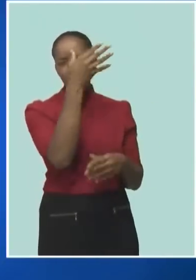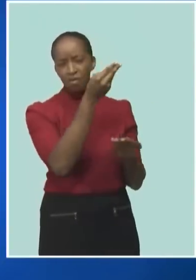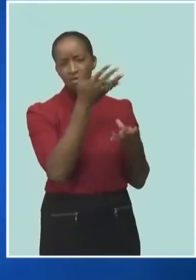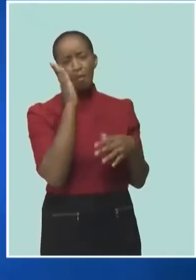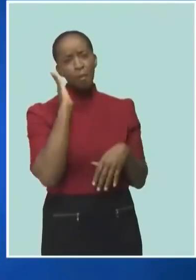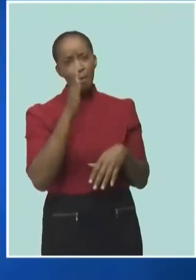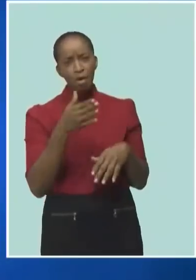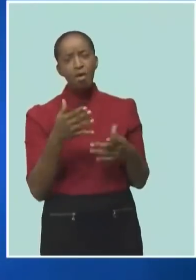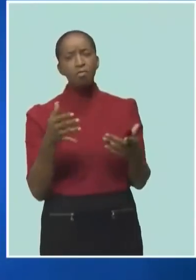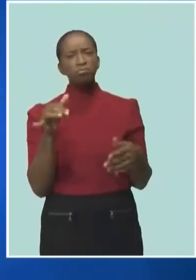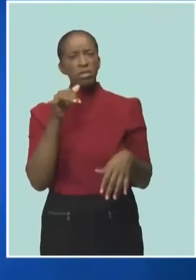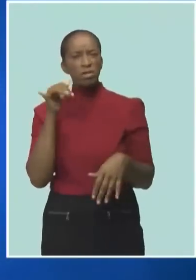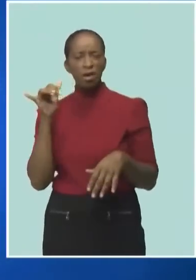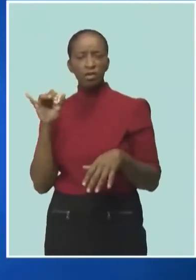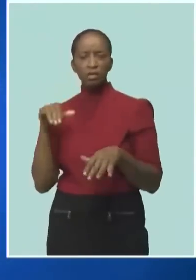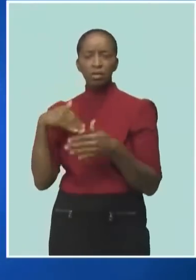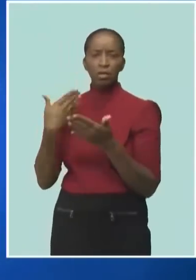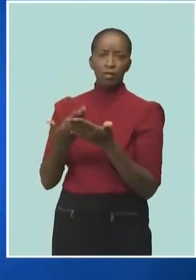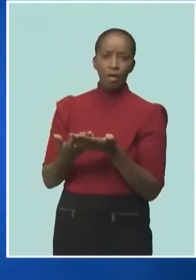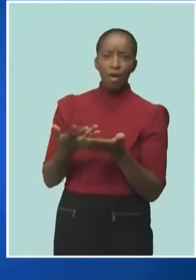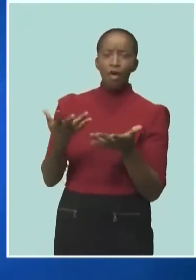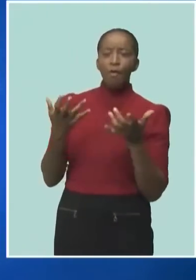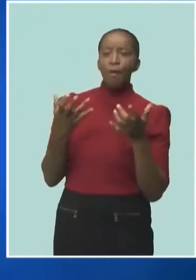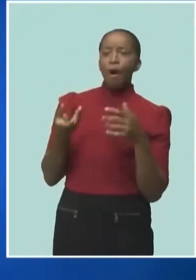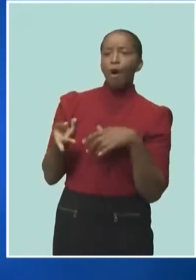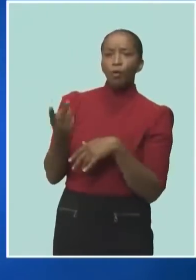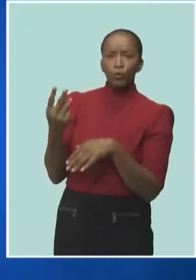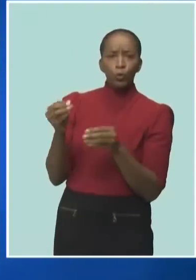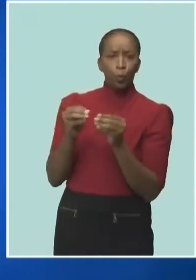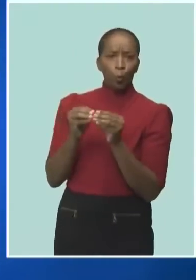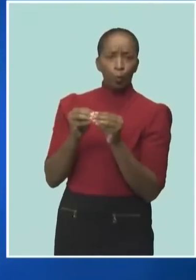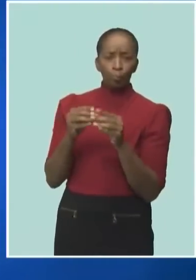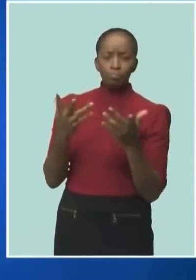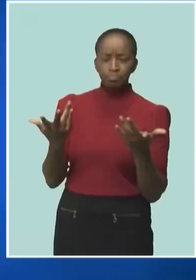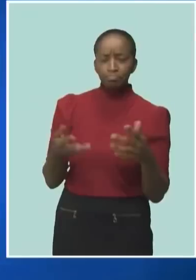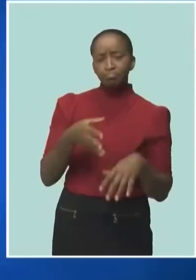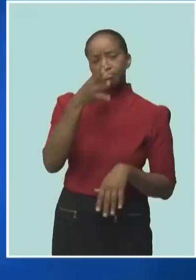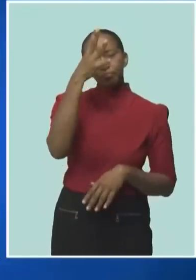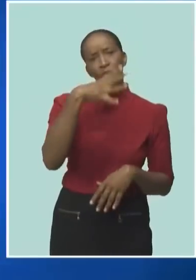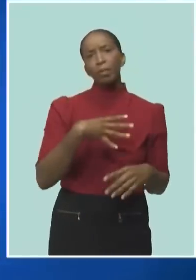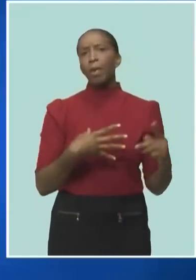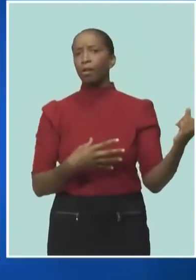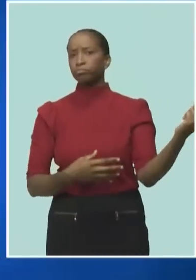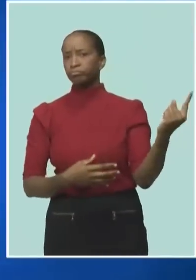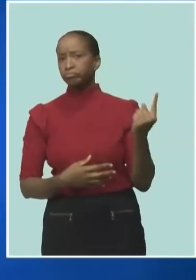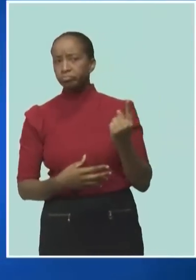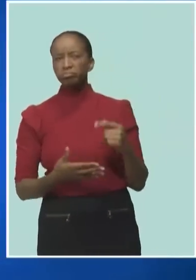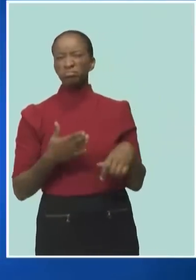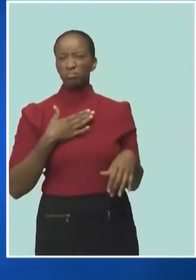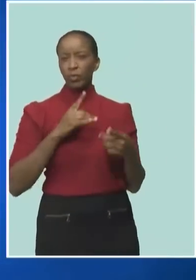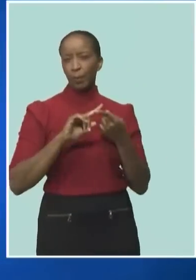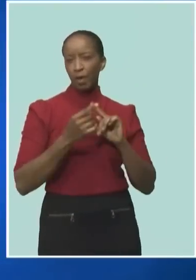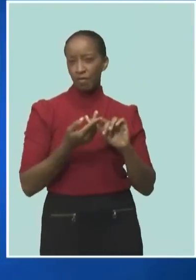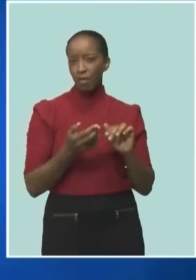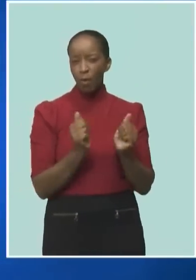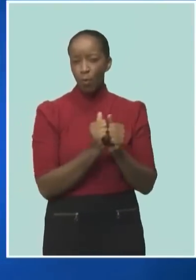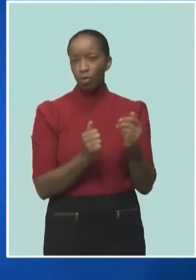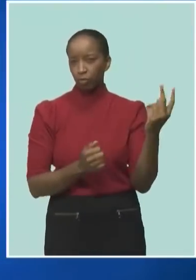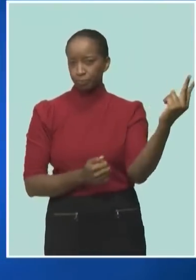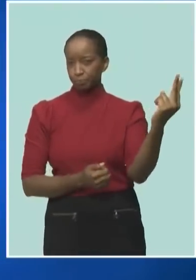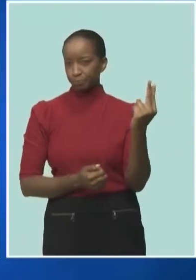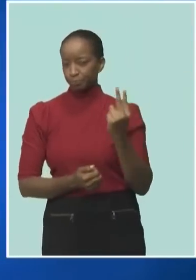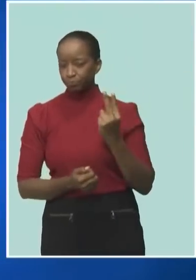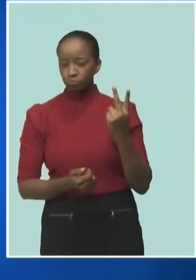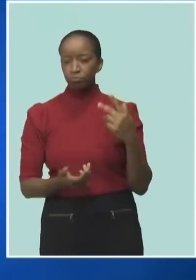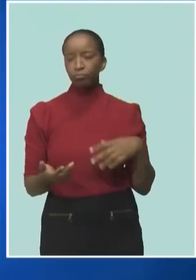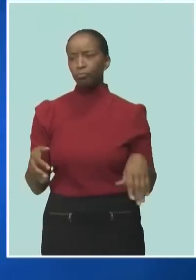see the big rams there, for two of them big rams. The man came because my partner brought him, and when he called me,